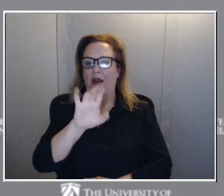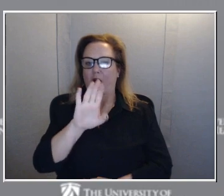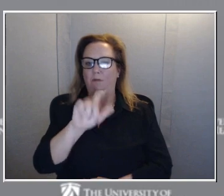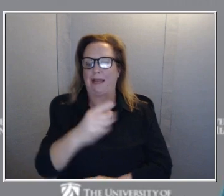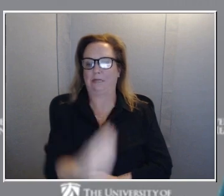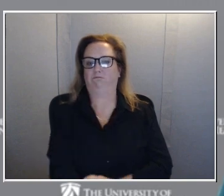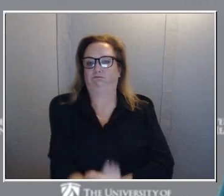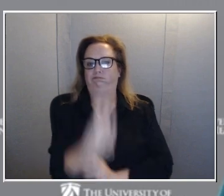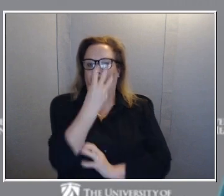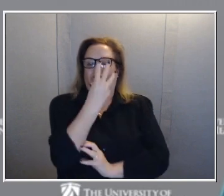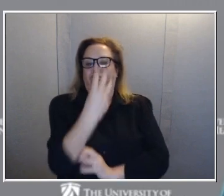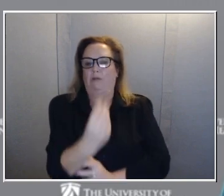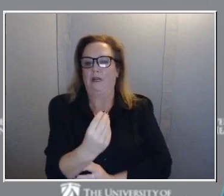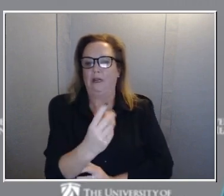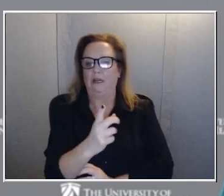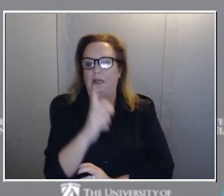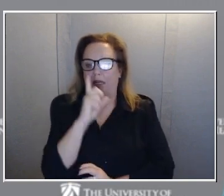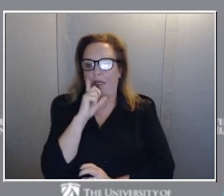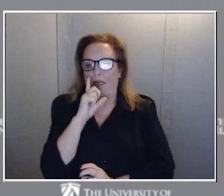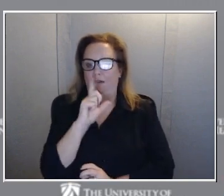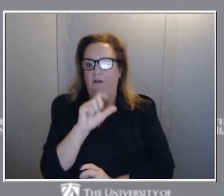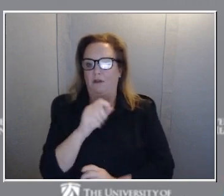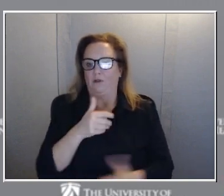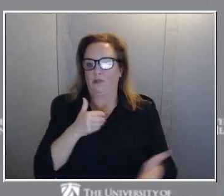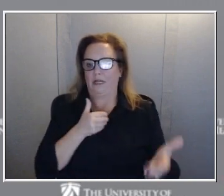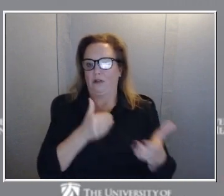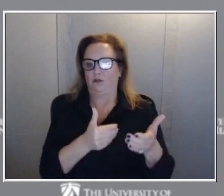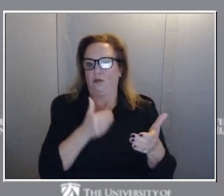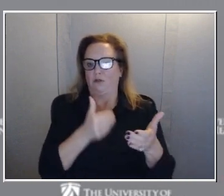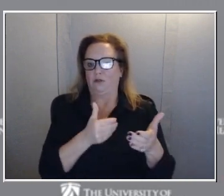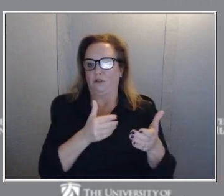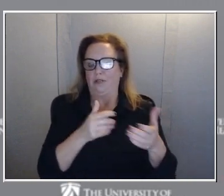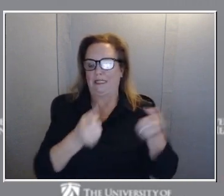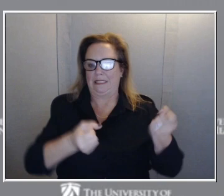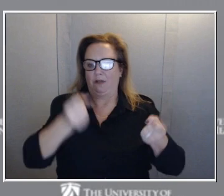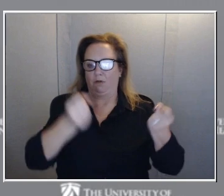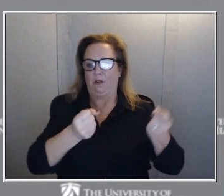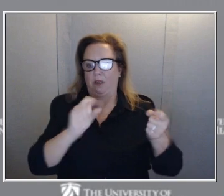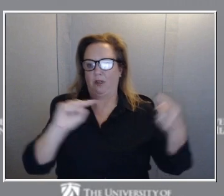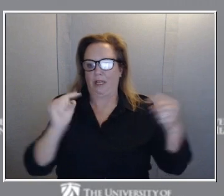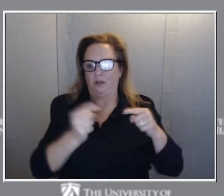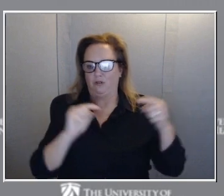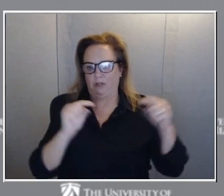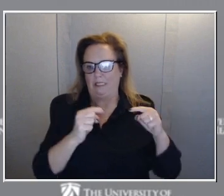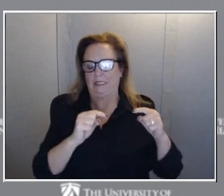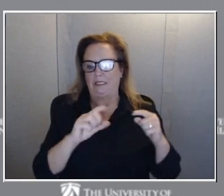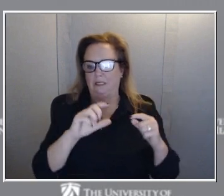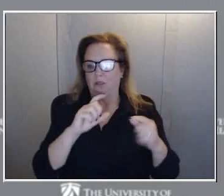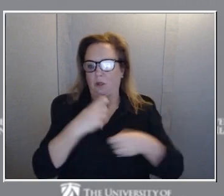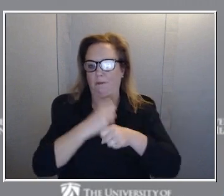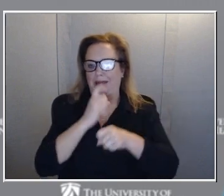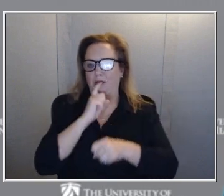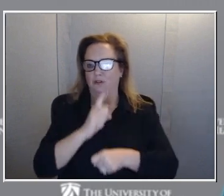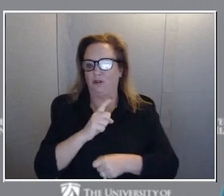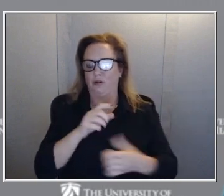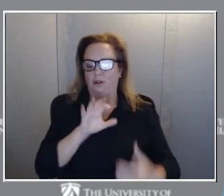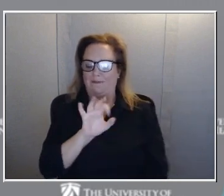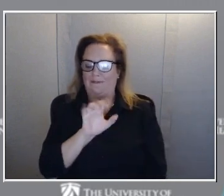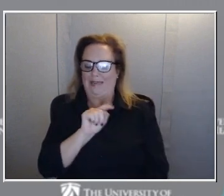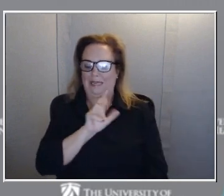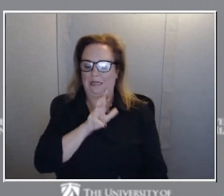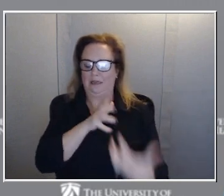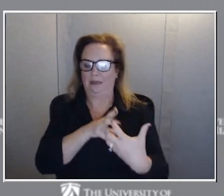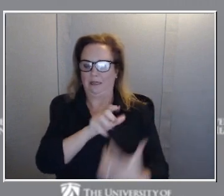rate of speed. And if you are sitting too close to that steering wheel, it can actually cause injuries. So making sure that you fit properly